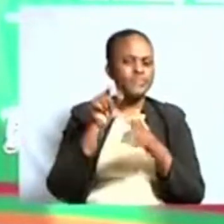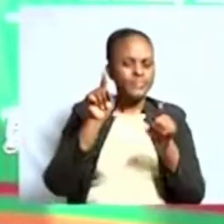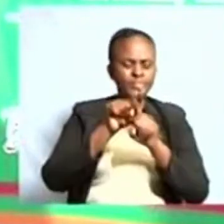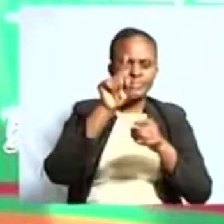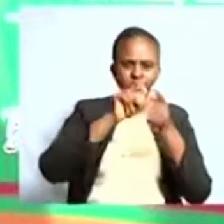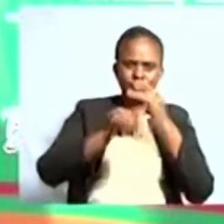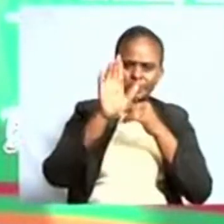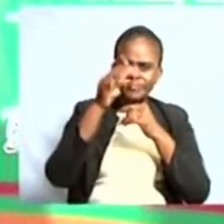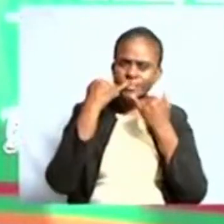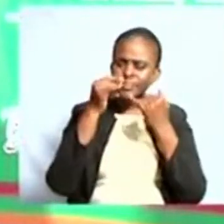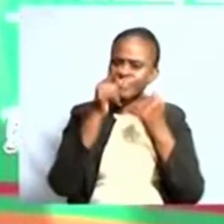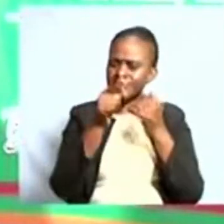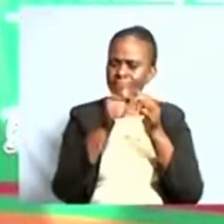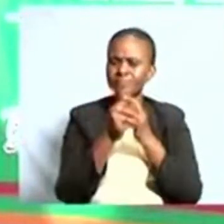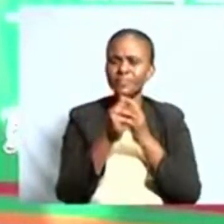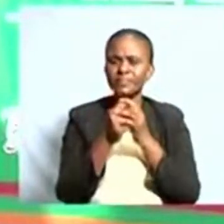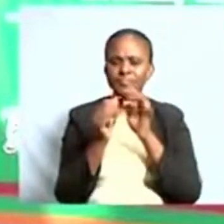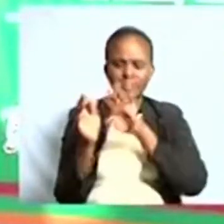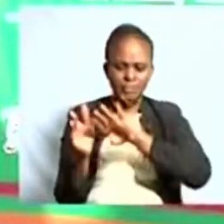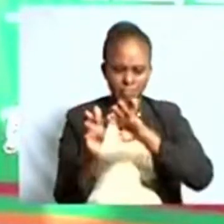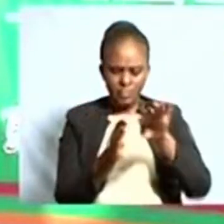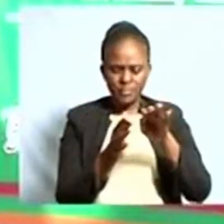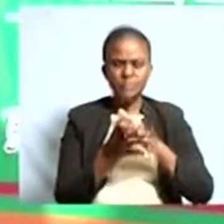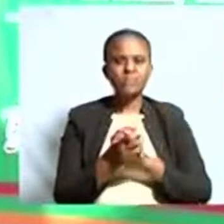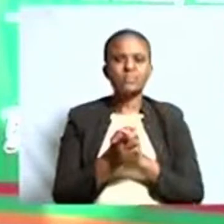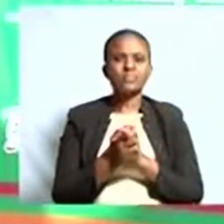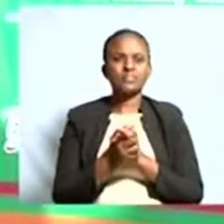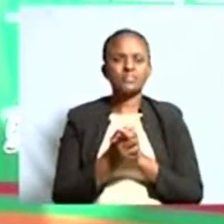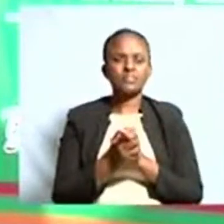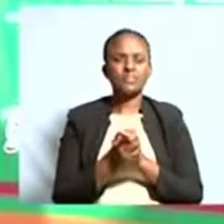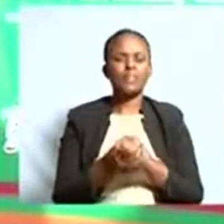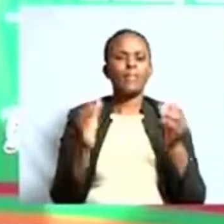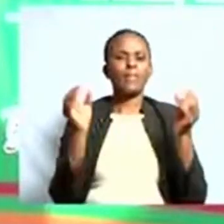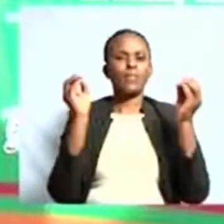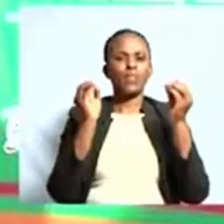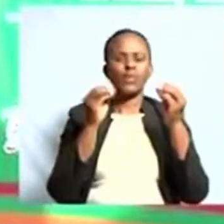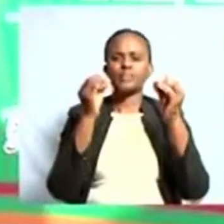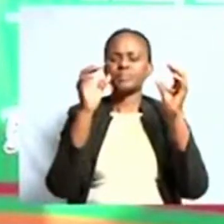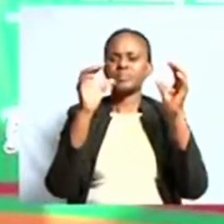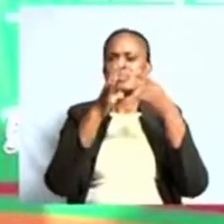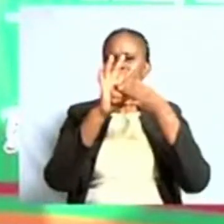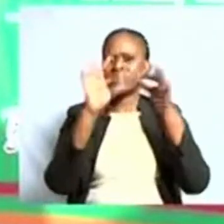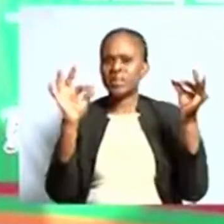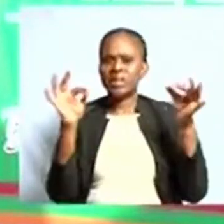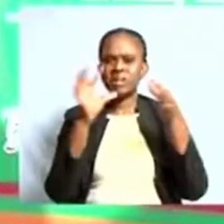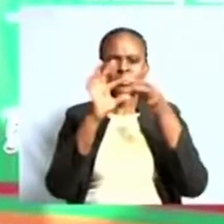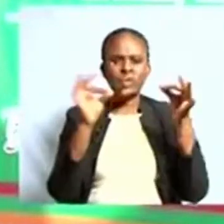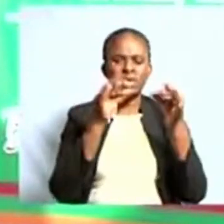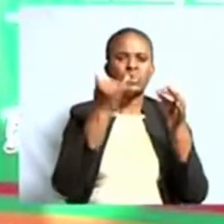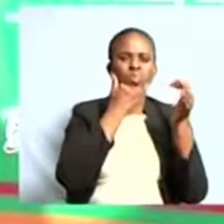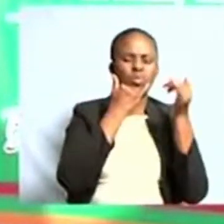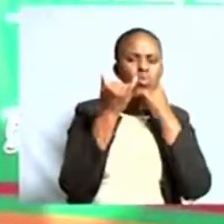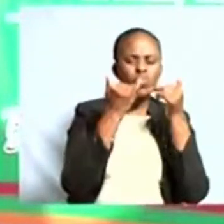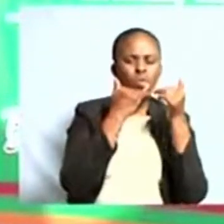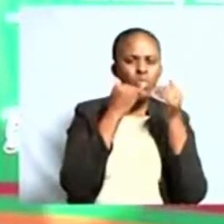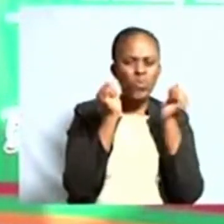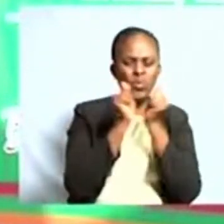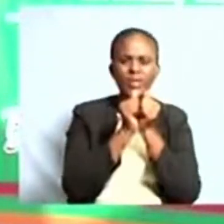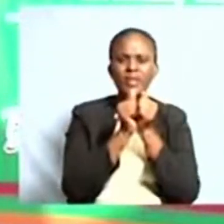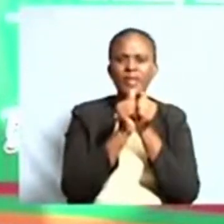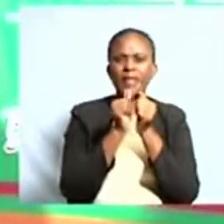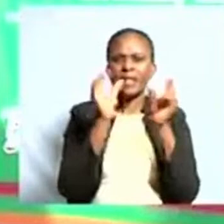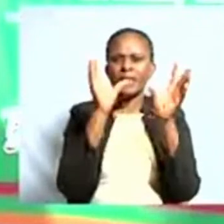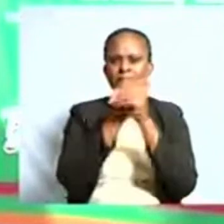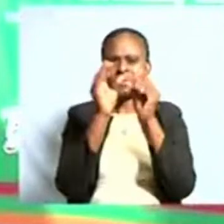tell you. Then there's a lot of misspellings or wrong spellings on the counterfeit products, because